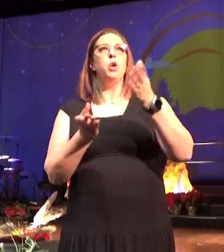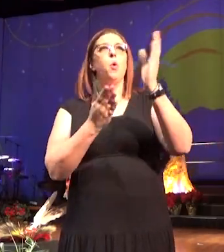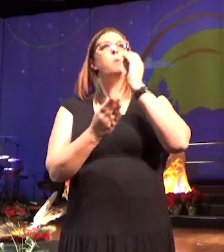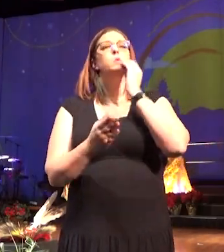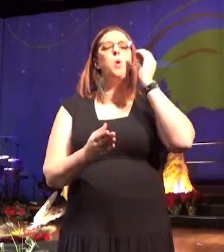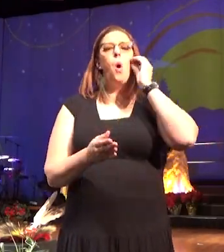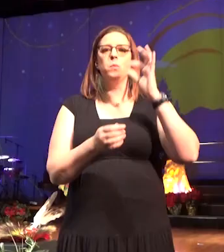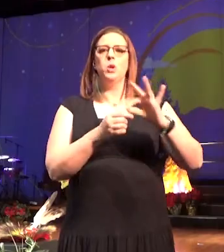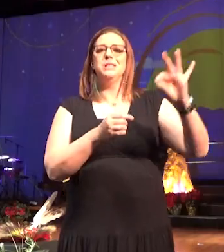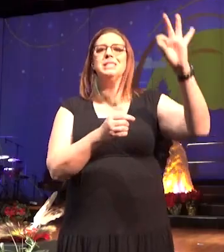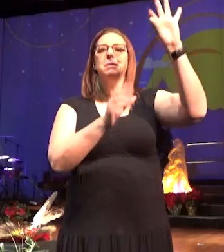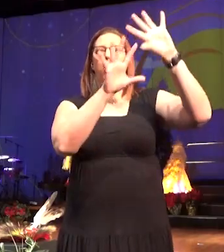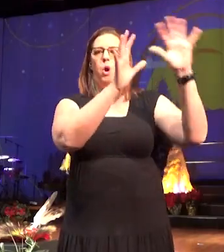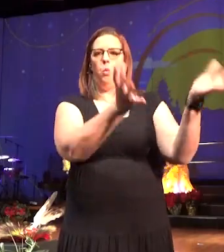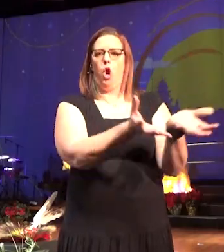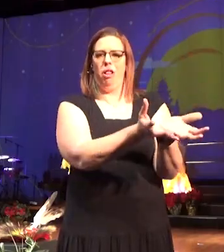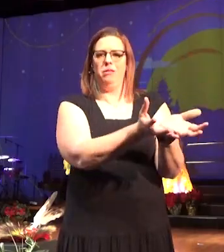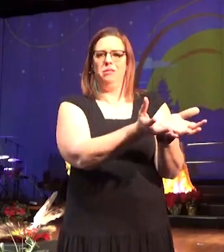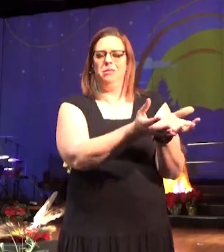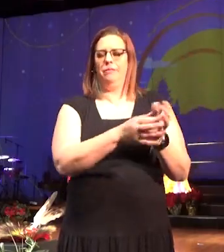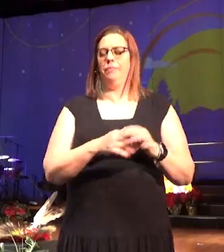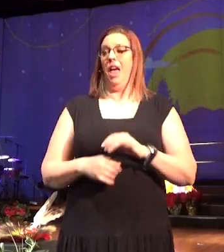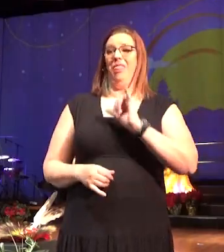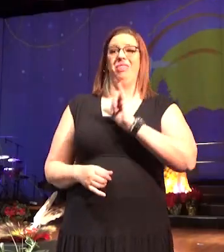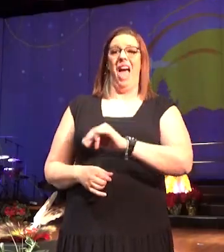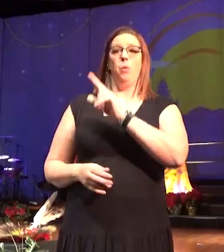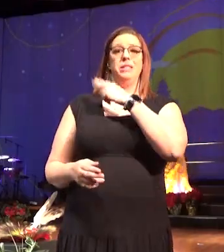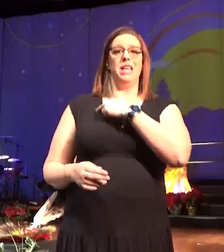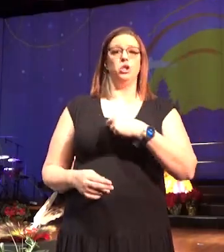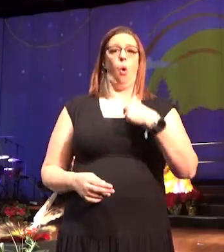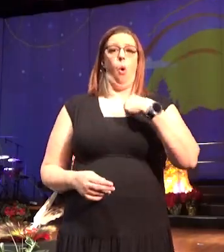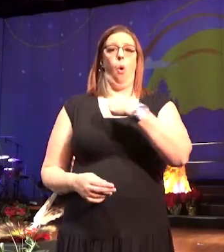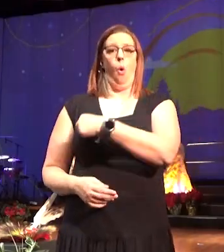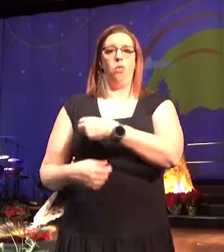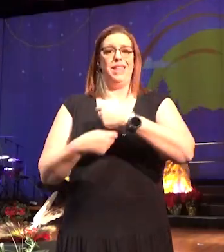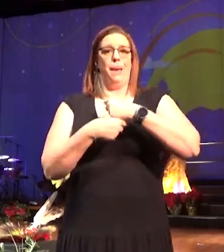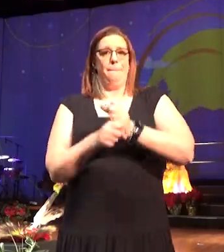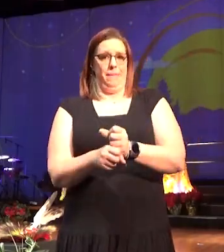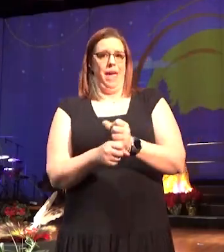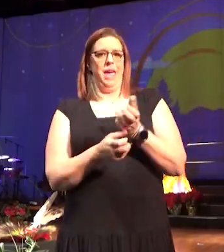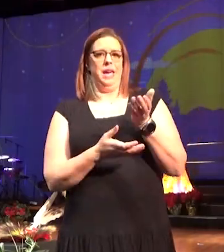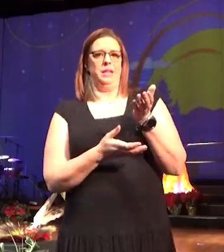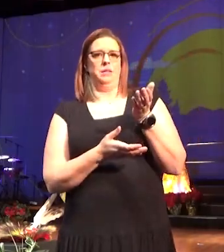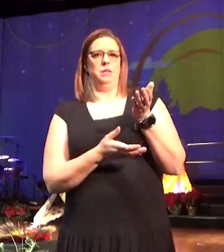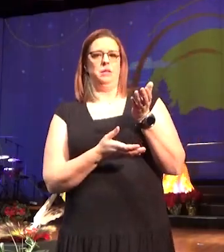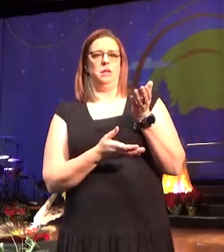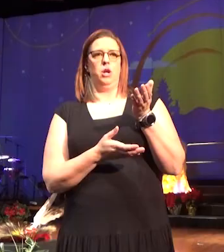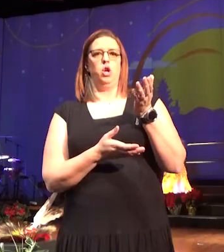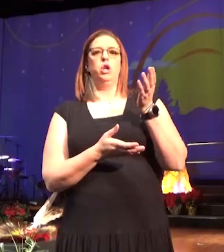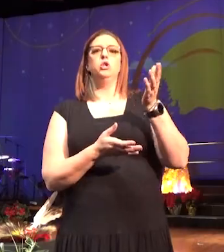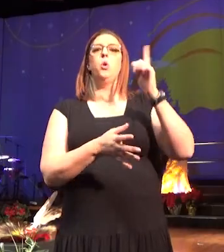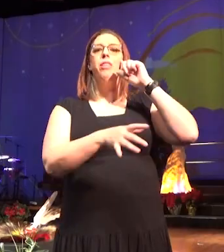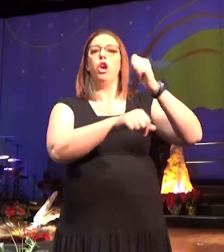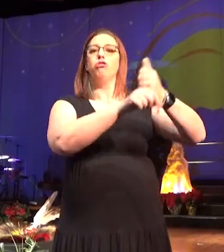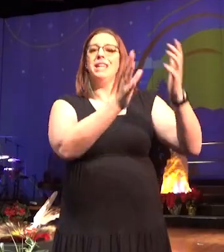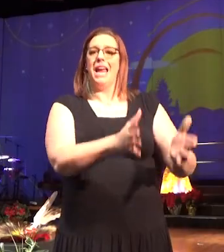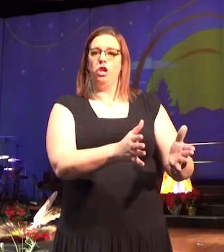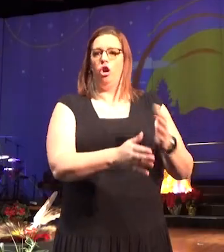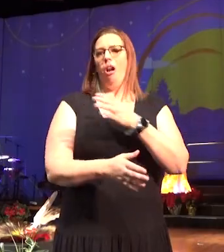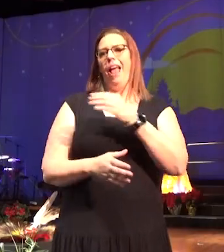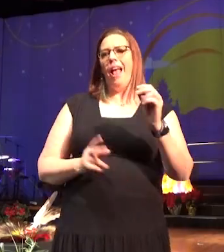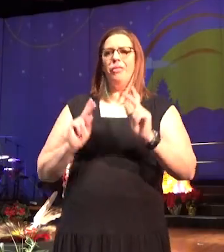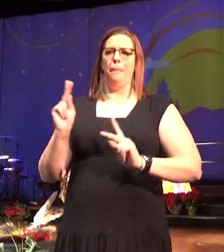the spirit world. Because that was his oath he made to the Creator and to all the people in this